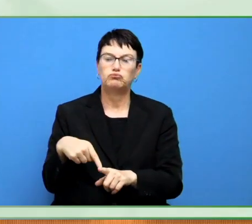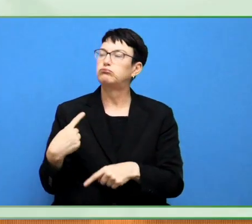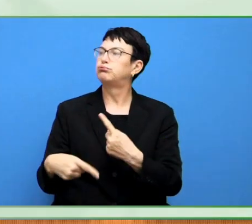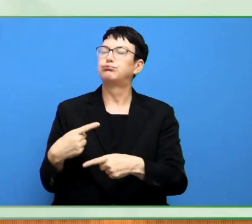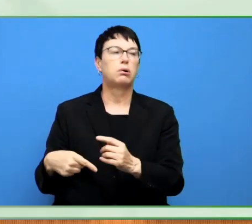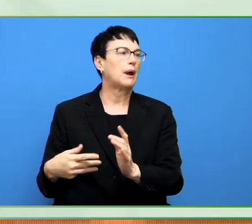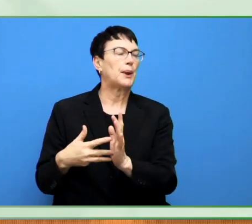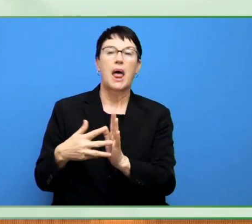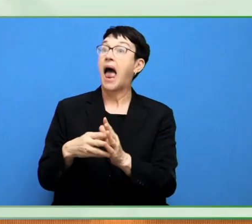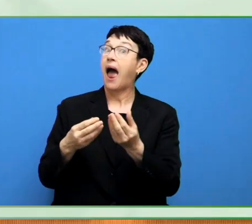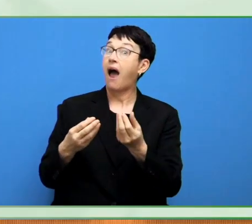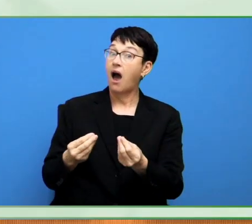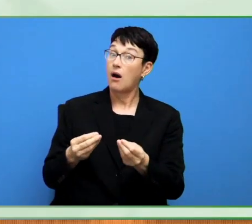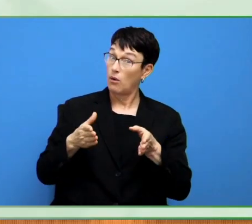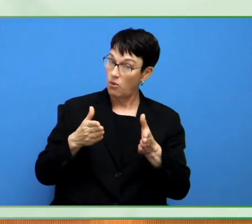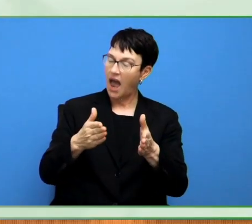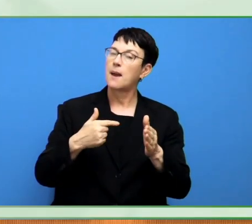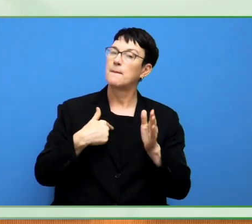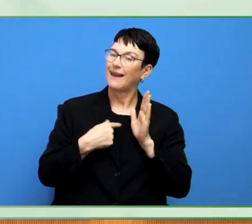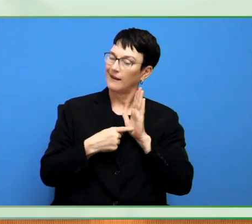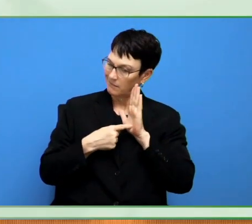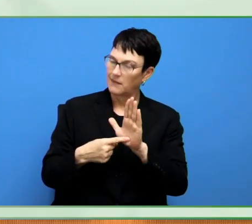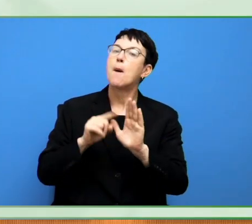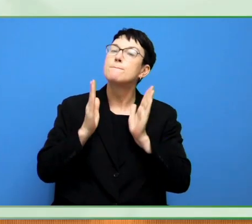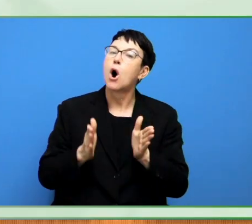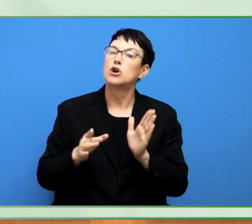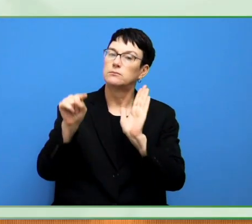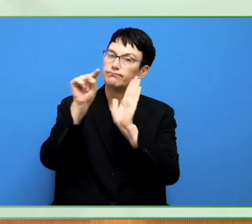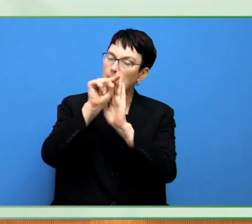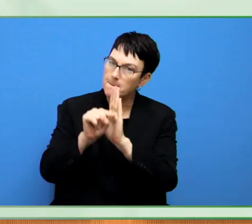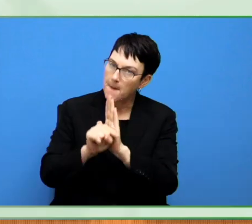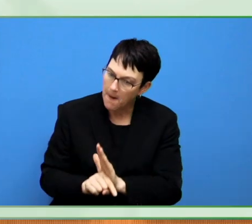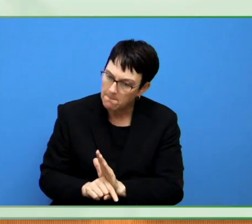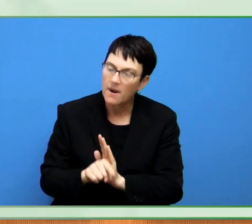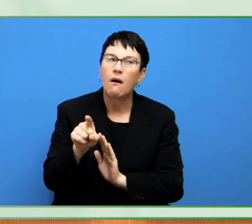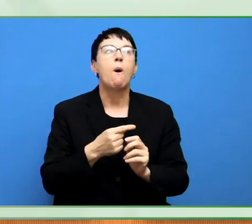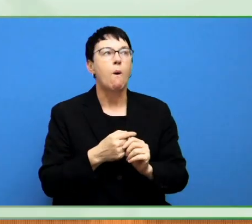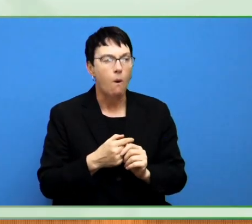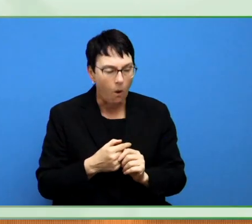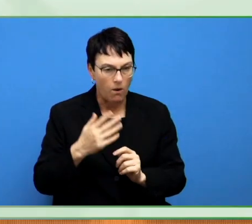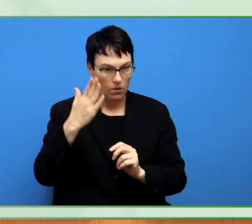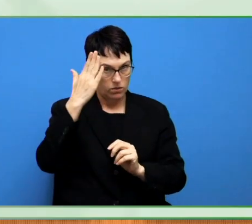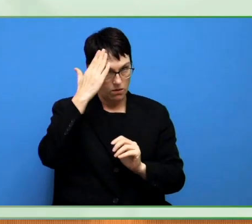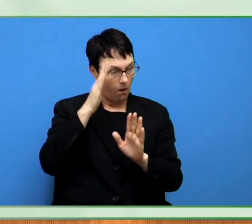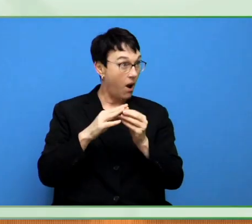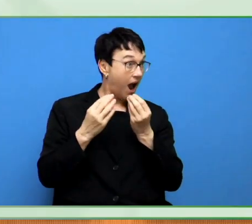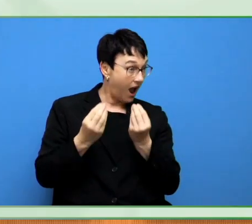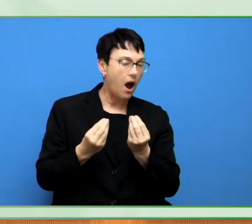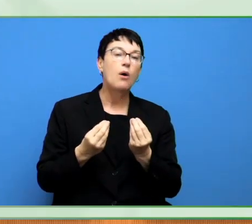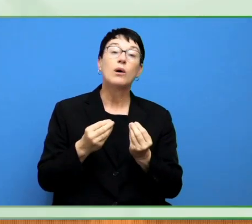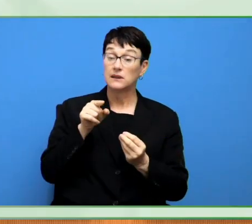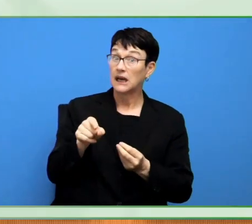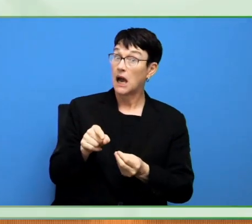those specifications and standards to certify. And actually, we're calling for test labs